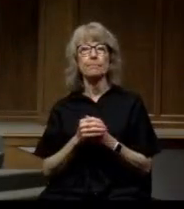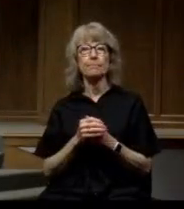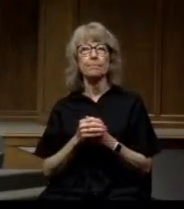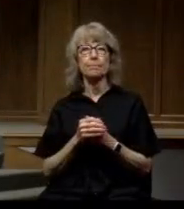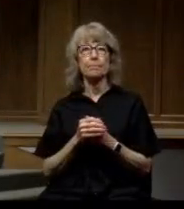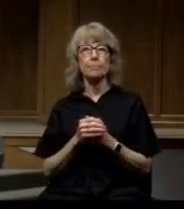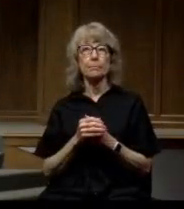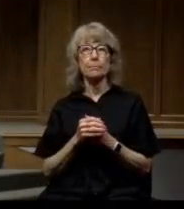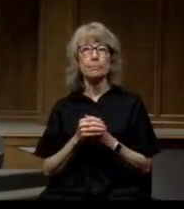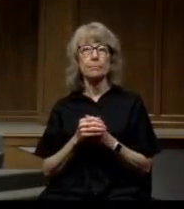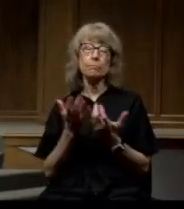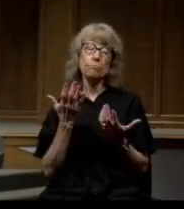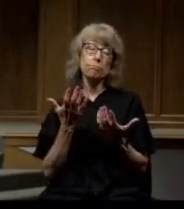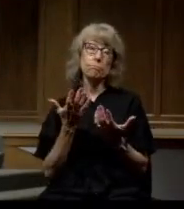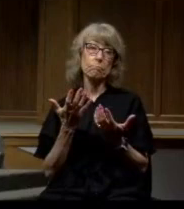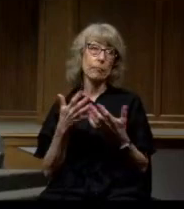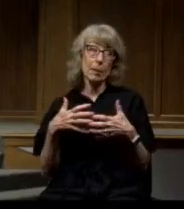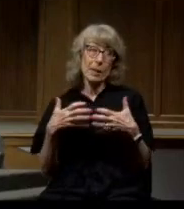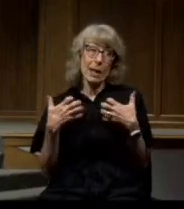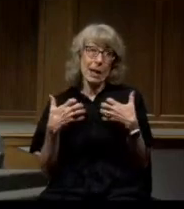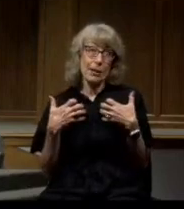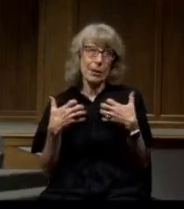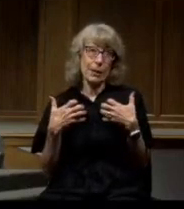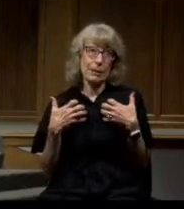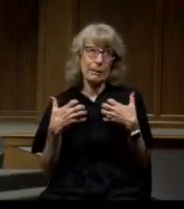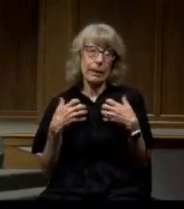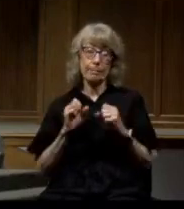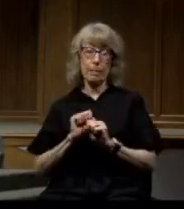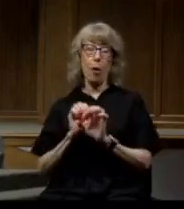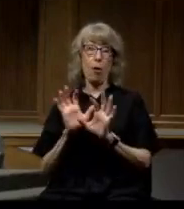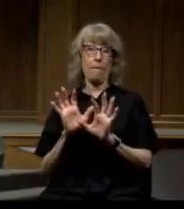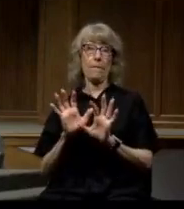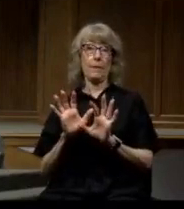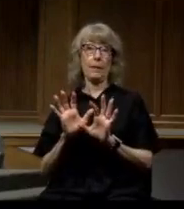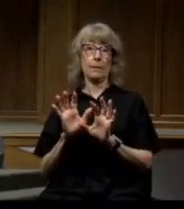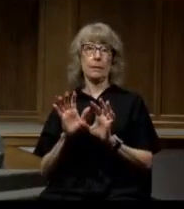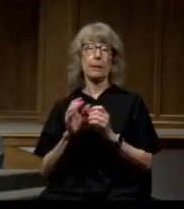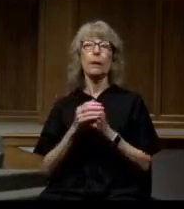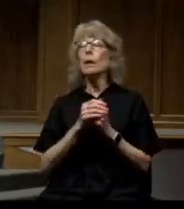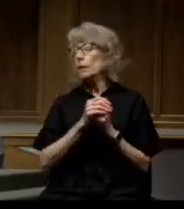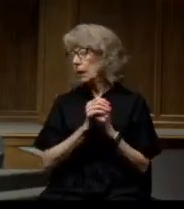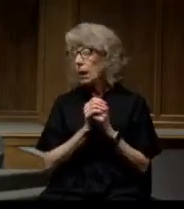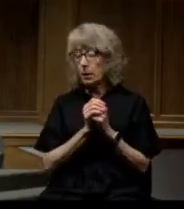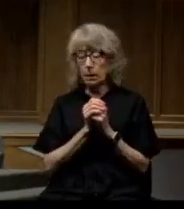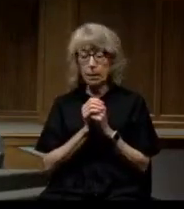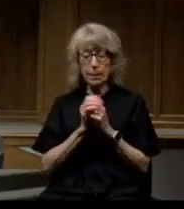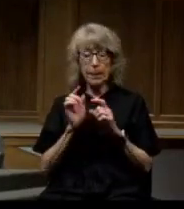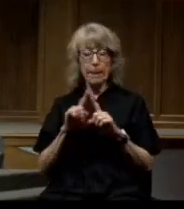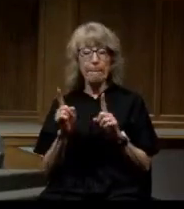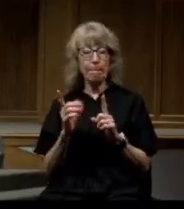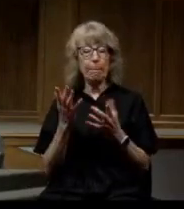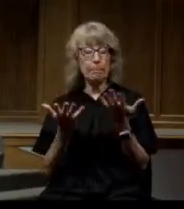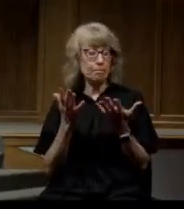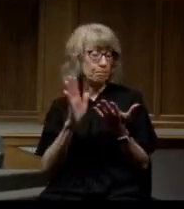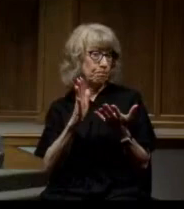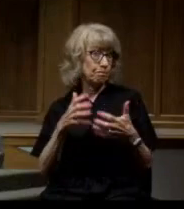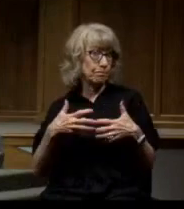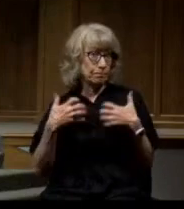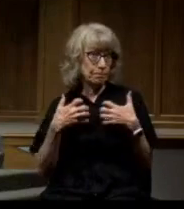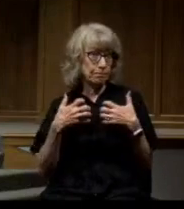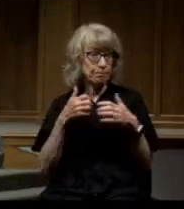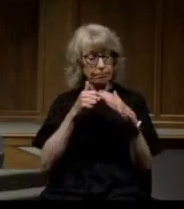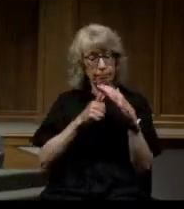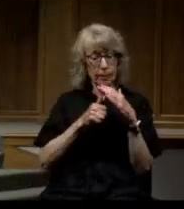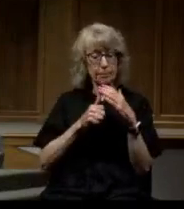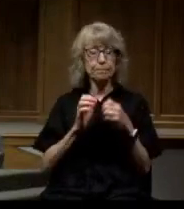Now, maybe your anger is not that pronounced. Maybe for you it's a lot more subtle. So anger, on the one hand, it can be a bonfire. But